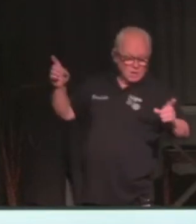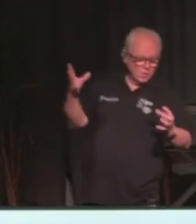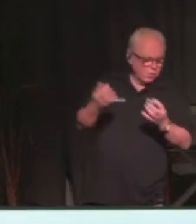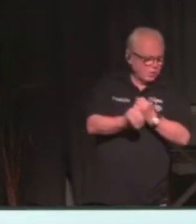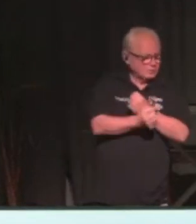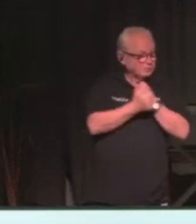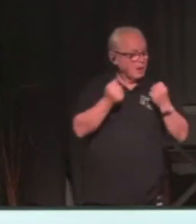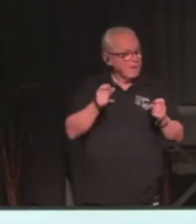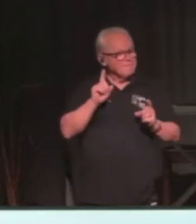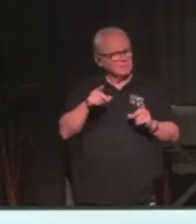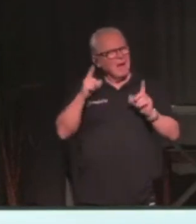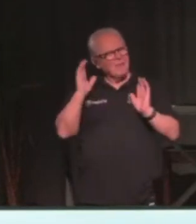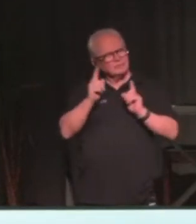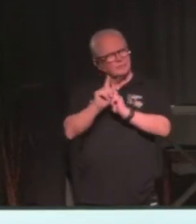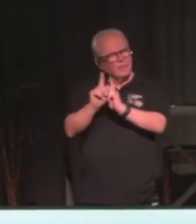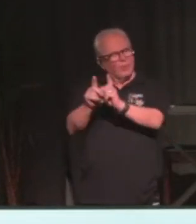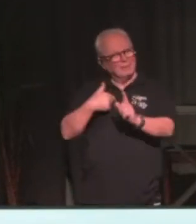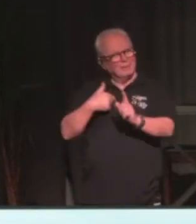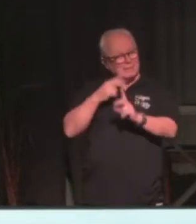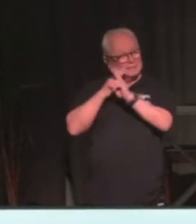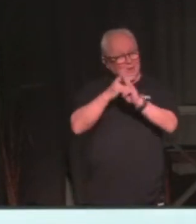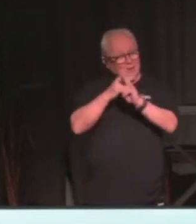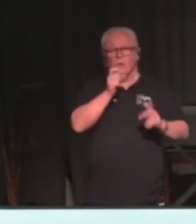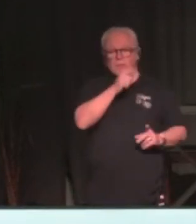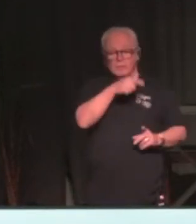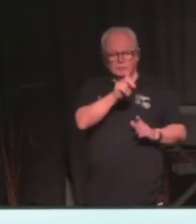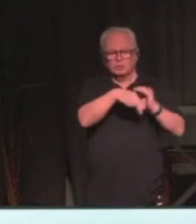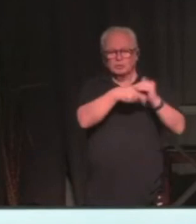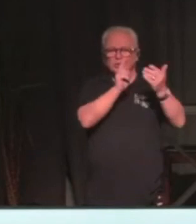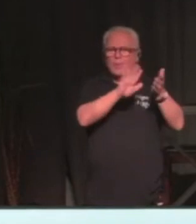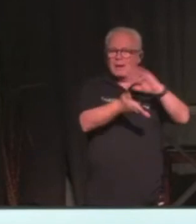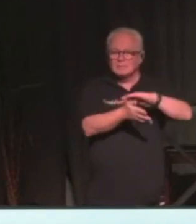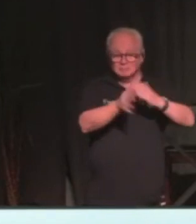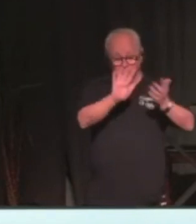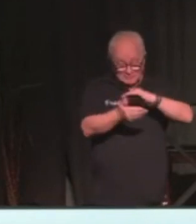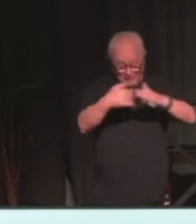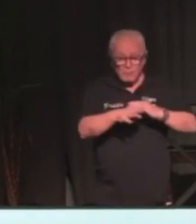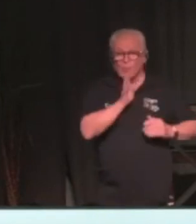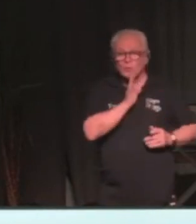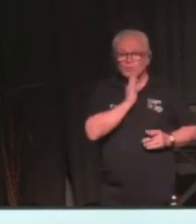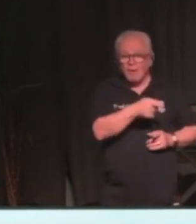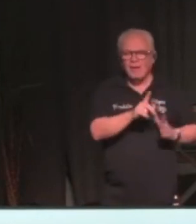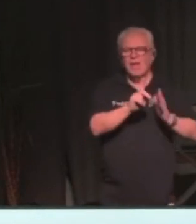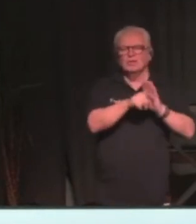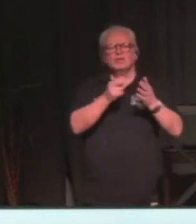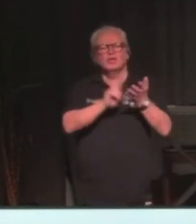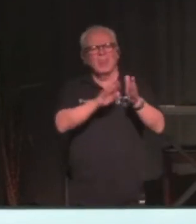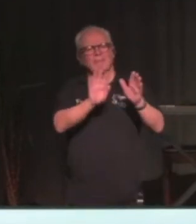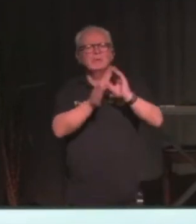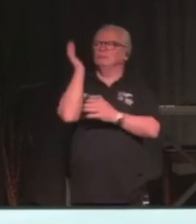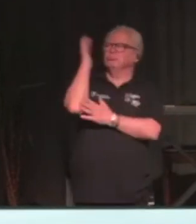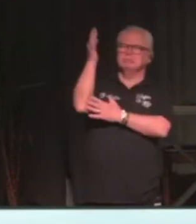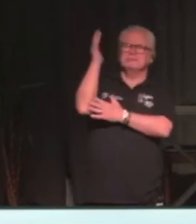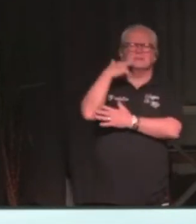power. Instead, now follow me. Instead, we see John the Baptist baptizing in water. And he is preaching to the crowd. And he says, "There